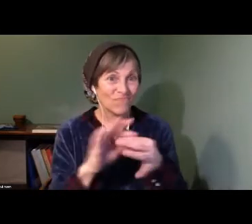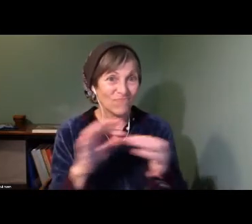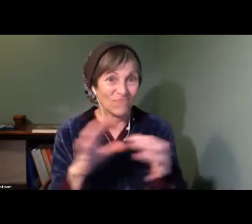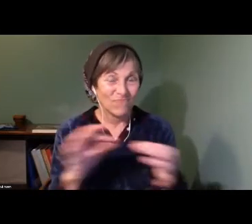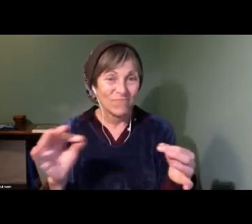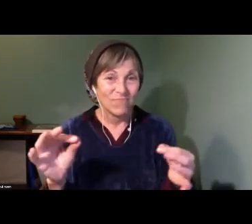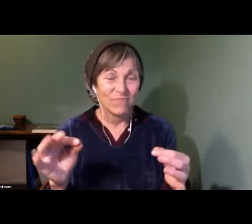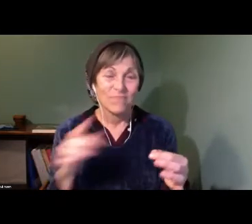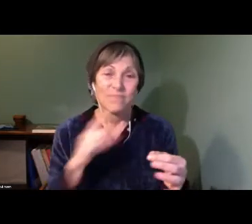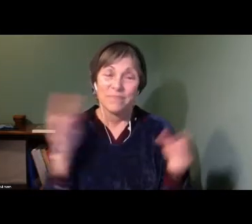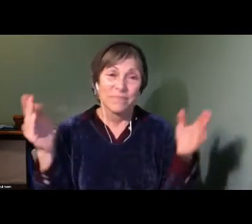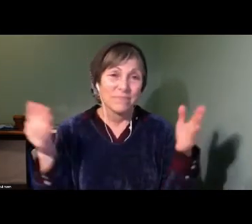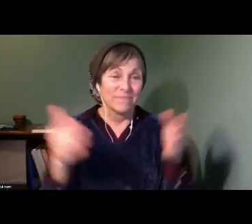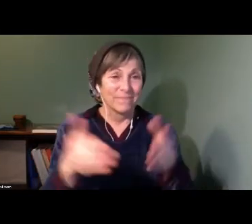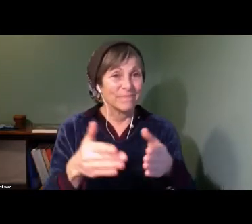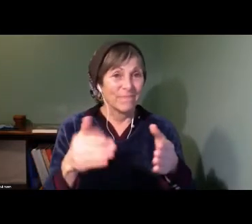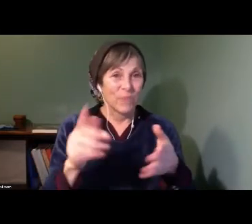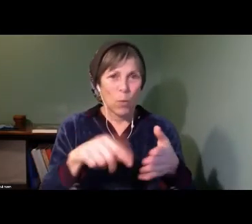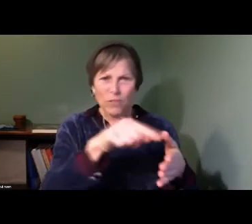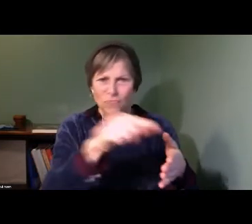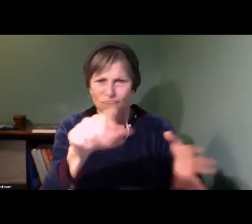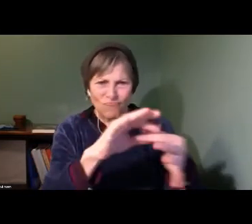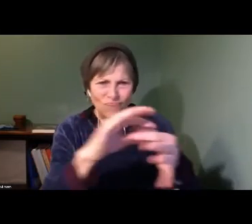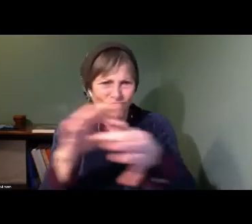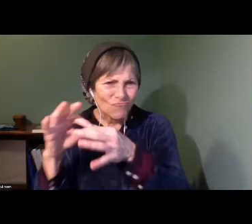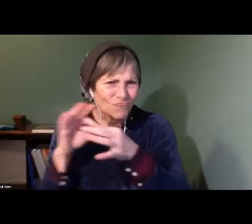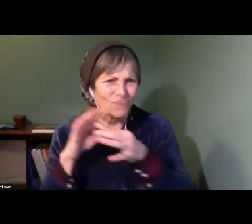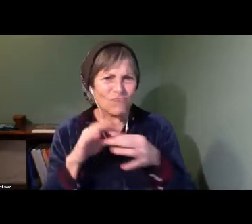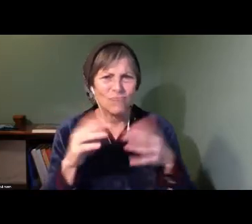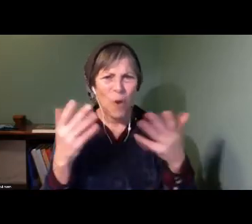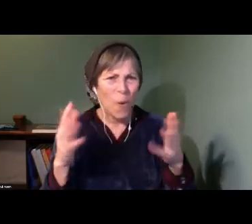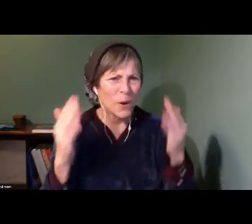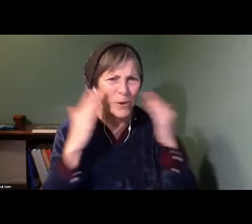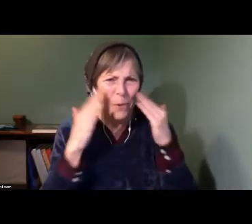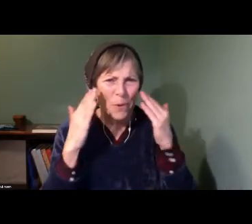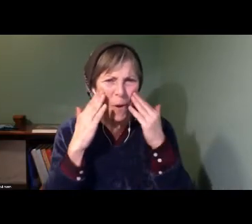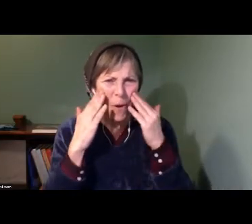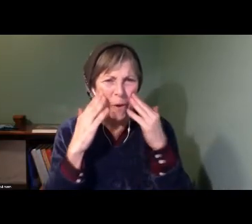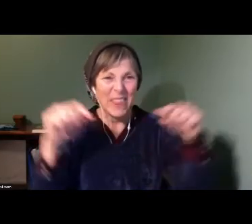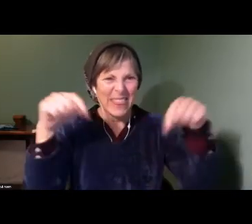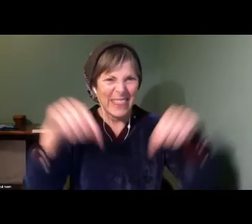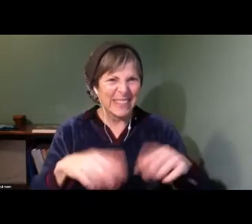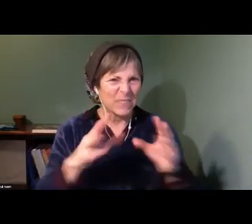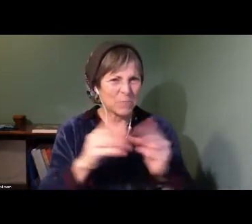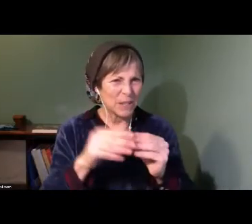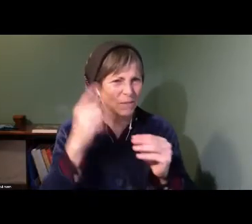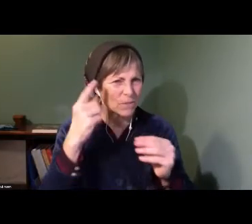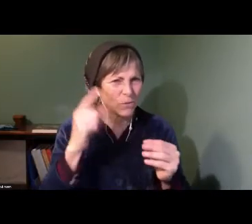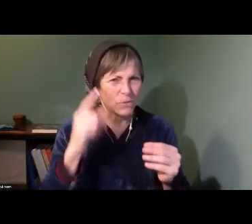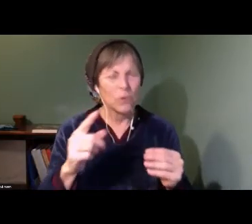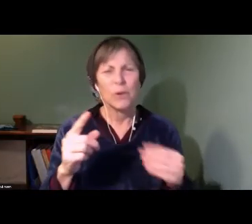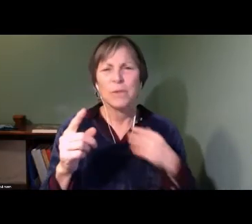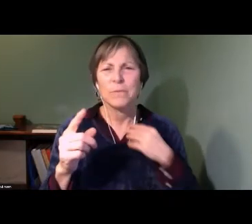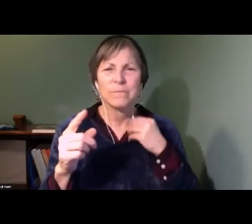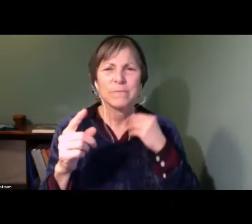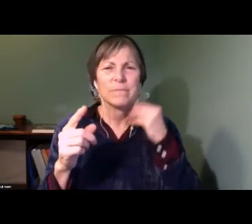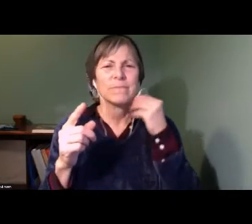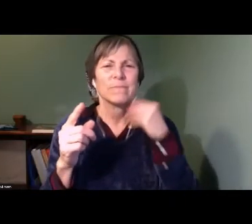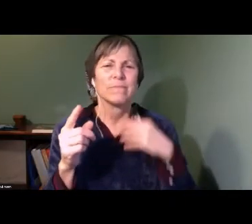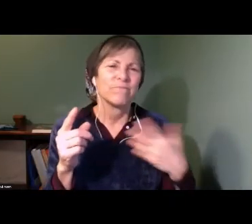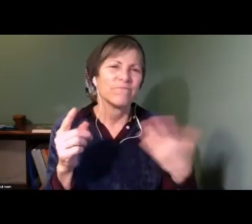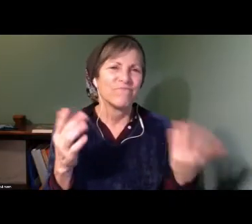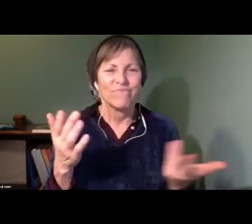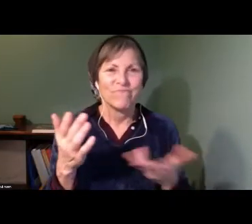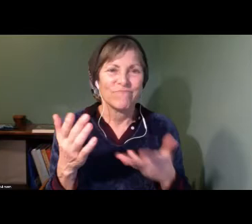around with what everybody already knows the main theme of this uh meeting is um uh you know